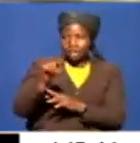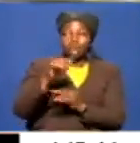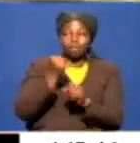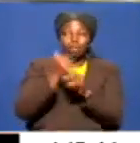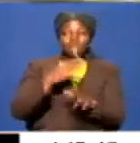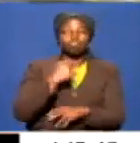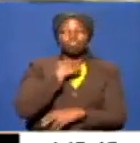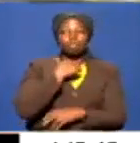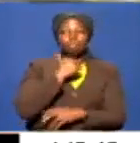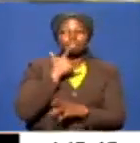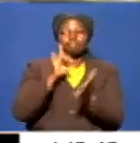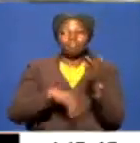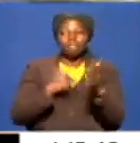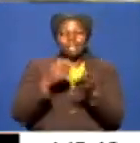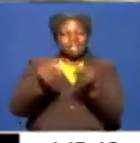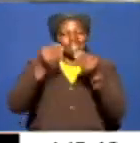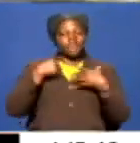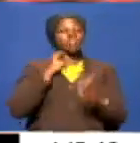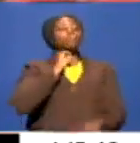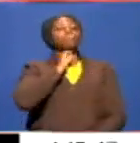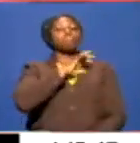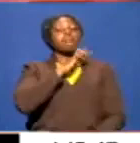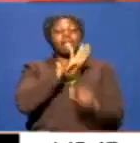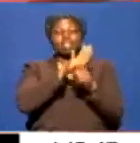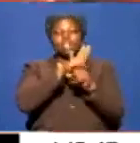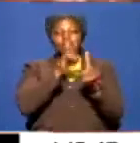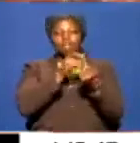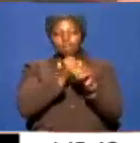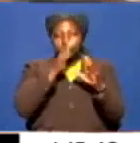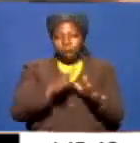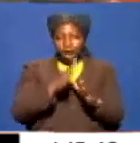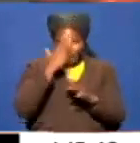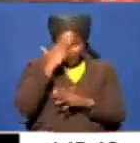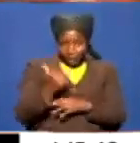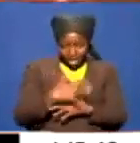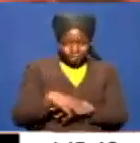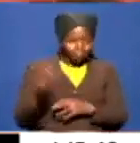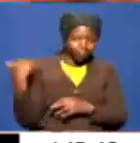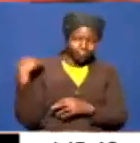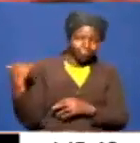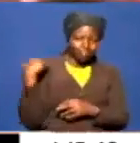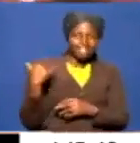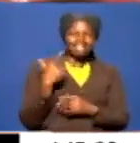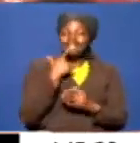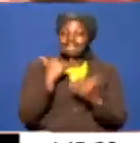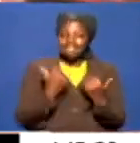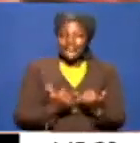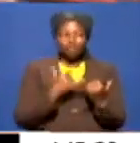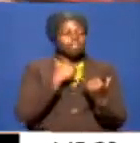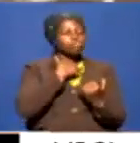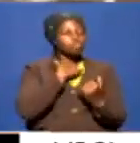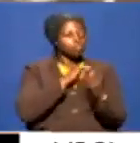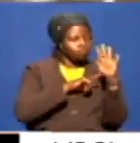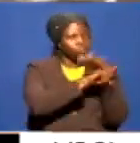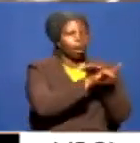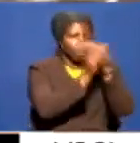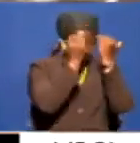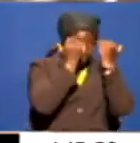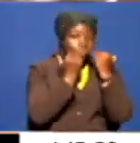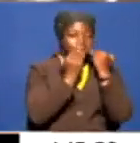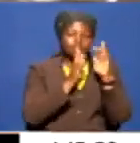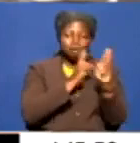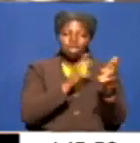numerous complaints from workers over harassment. The union now says they will move to court to sue the company over its